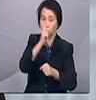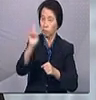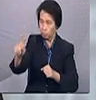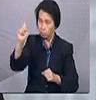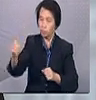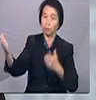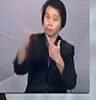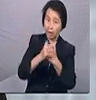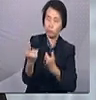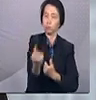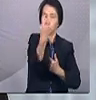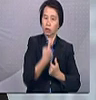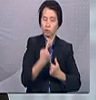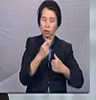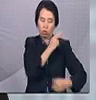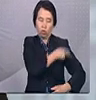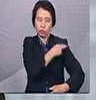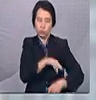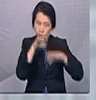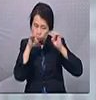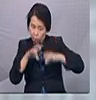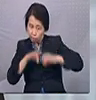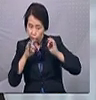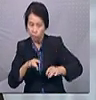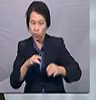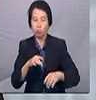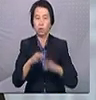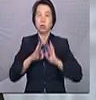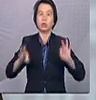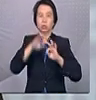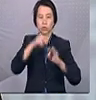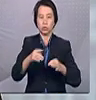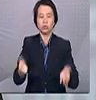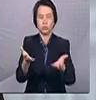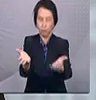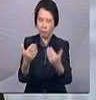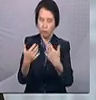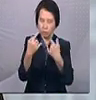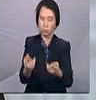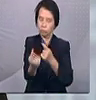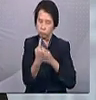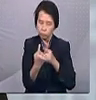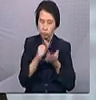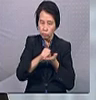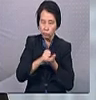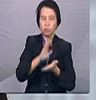forward for the testing. So this is important for us to encourage them to come for the testing so that they can